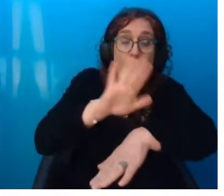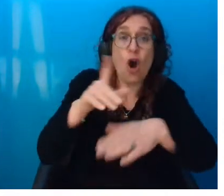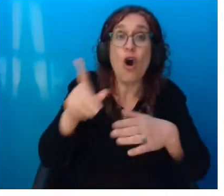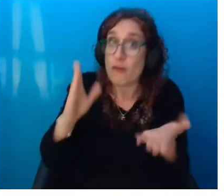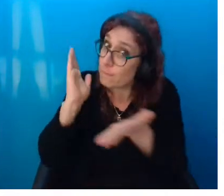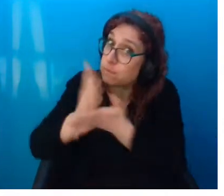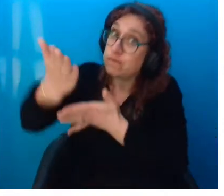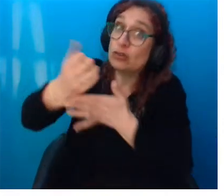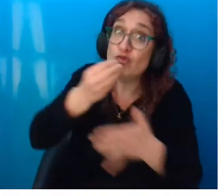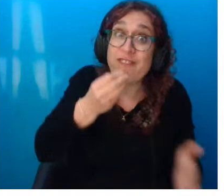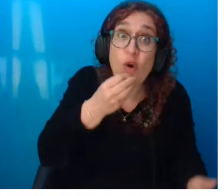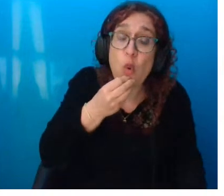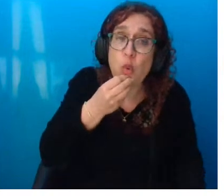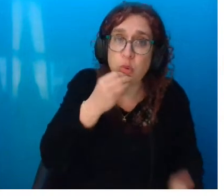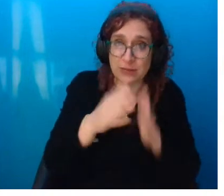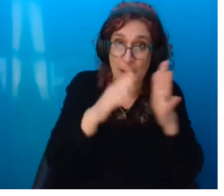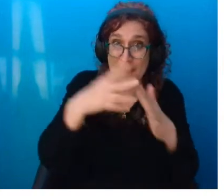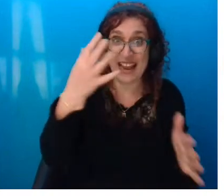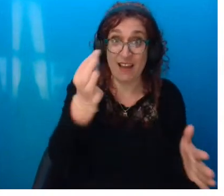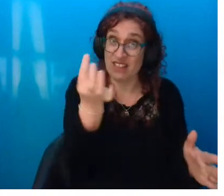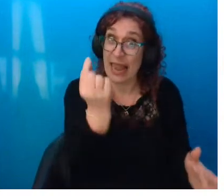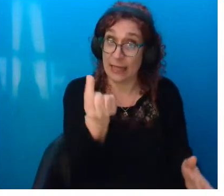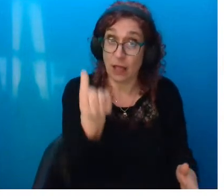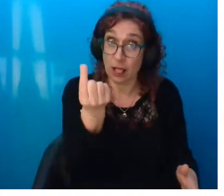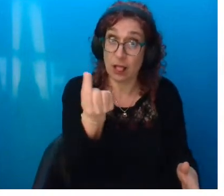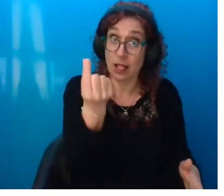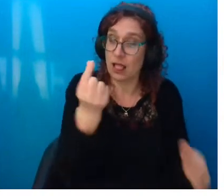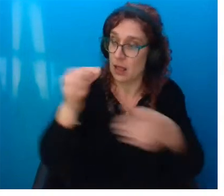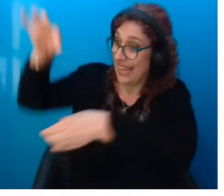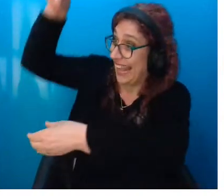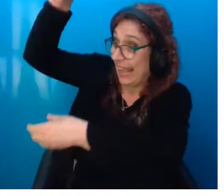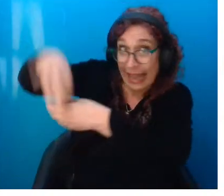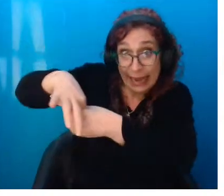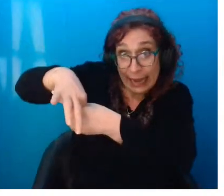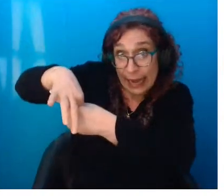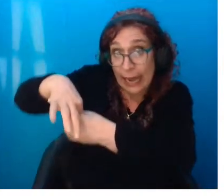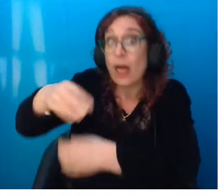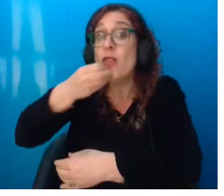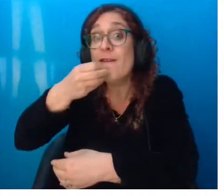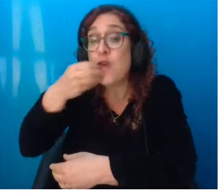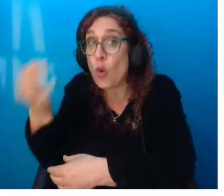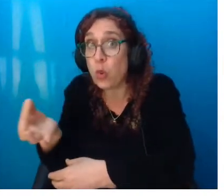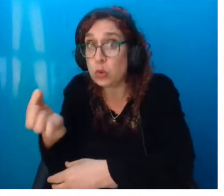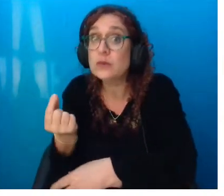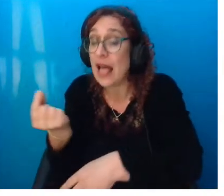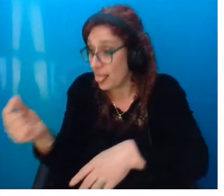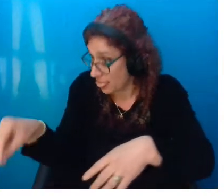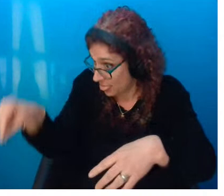literally stick the needle or the lancet in the food and then gently stick it into the skin